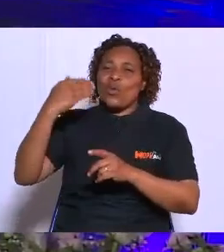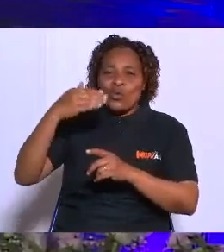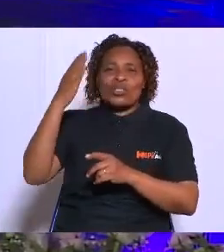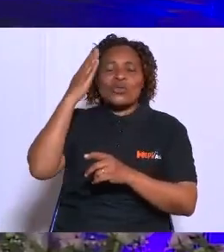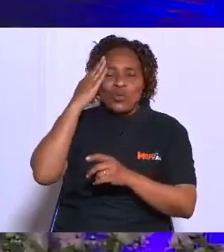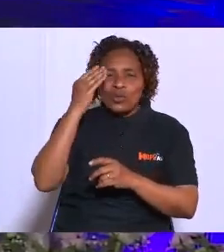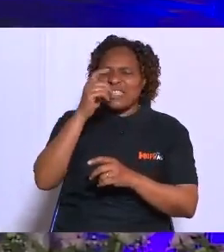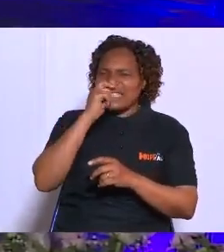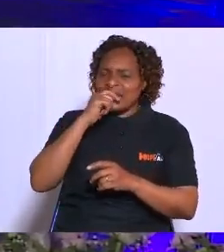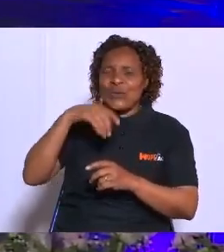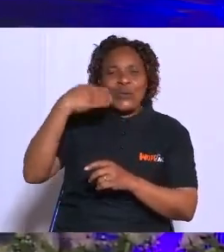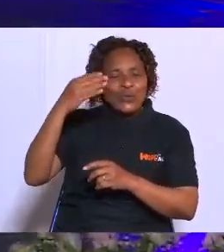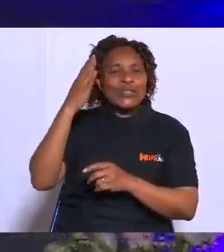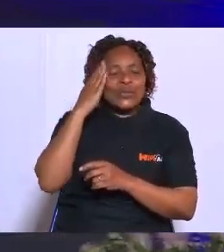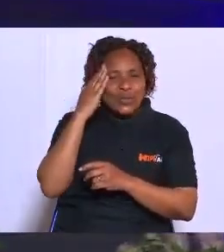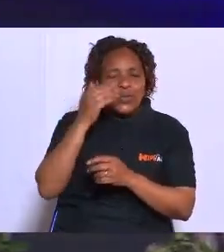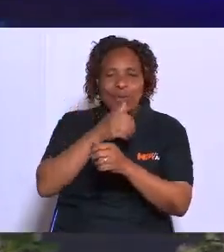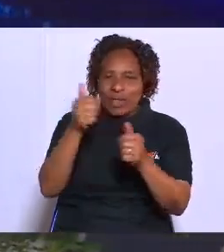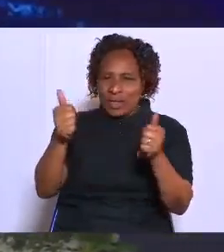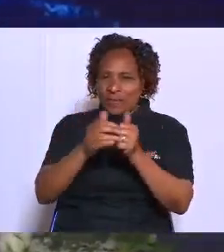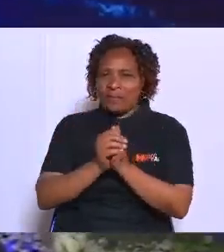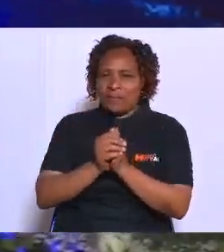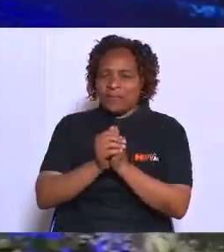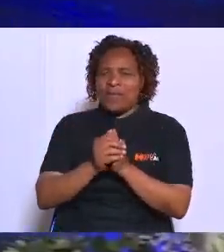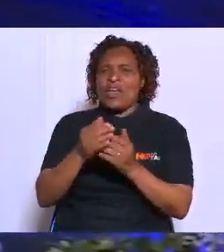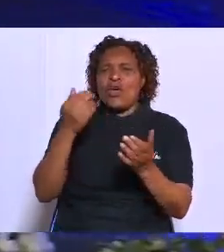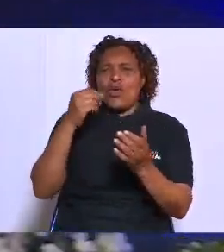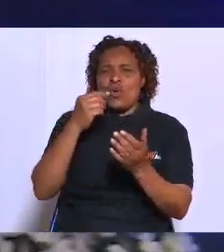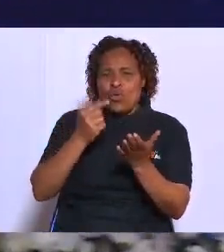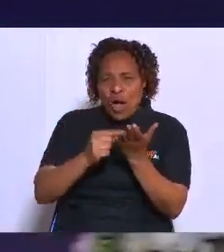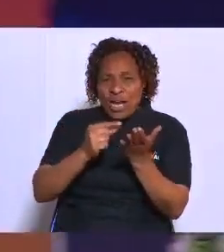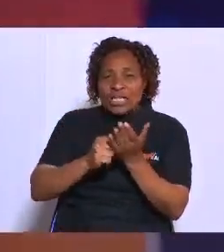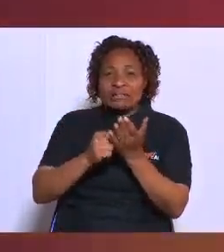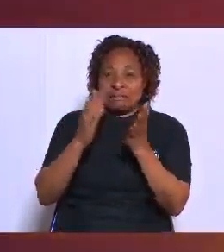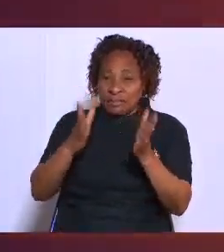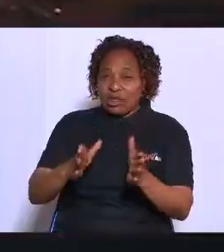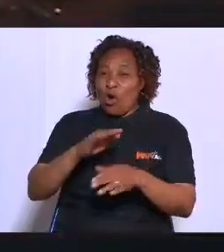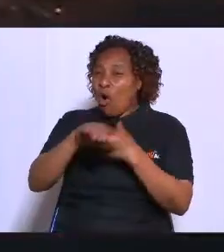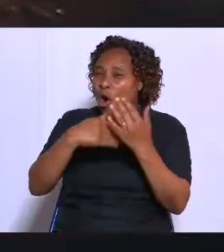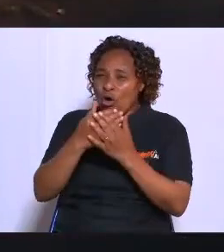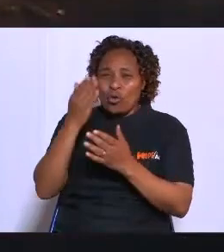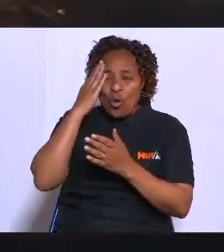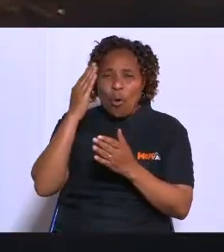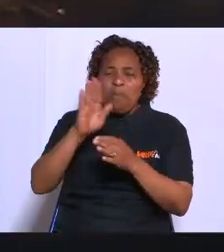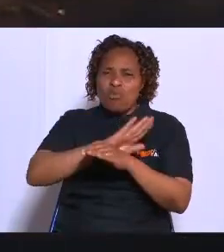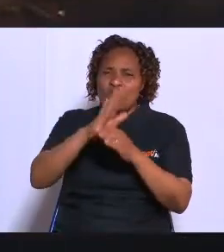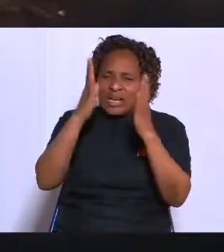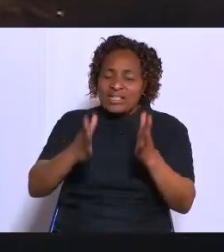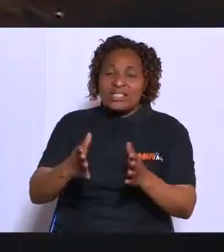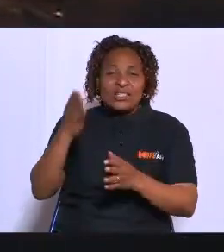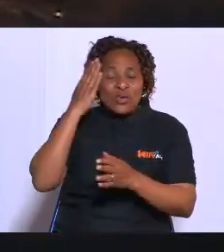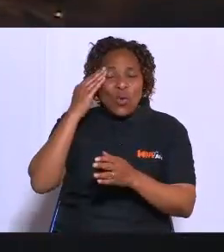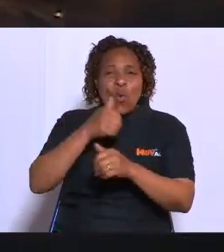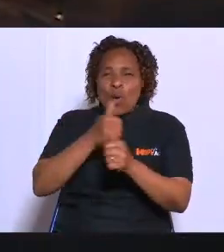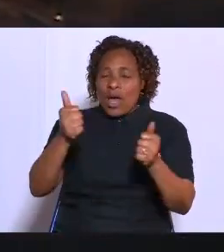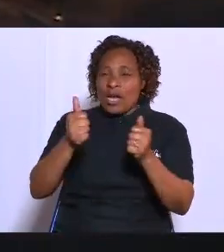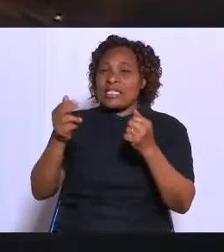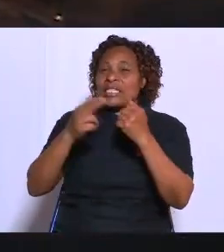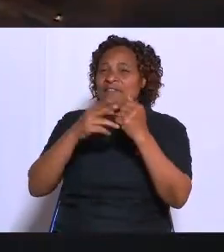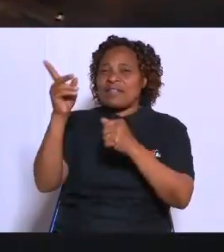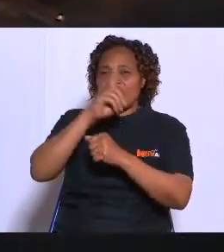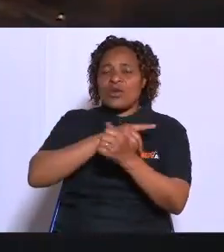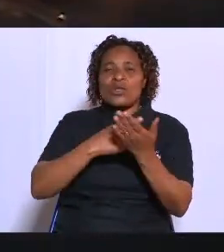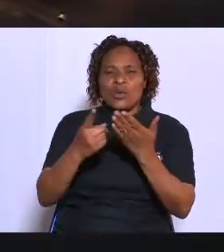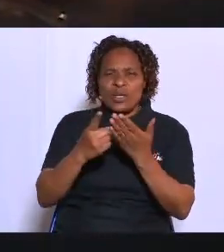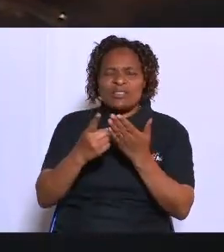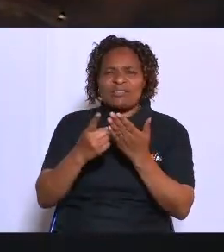tanzanians always knew uh ugandans always knew burundians always knew that the seventh day of the week was the